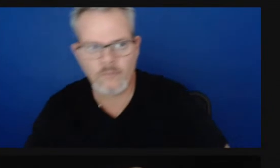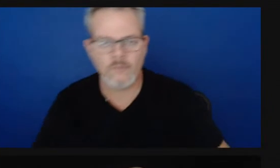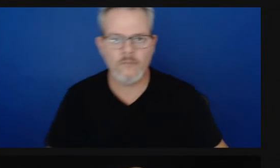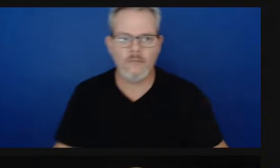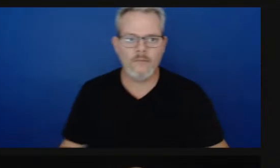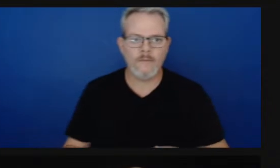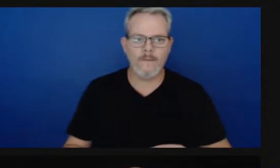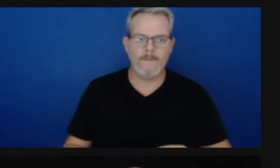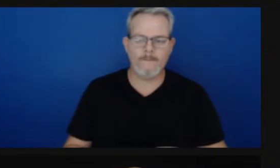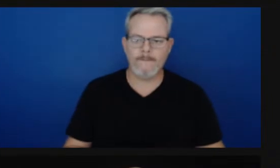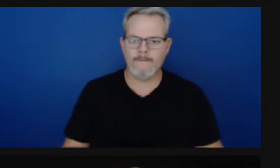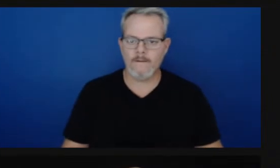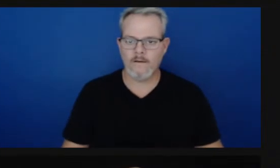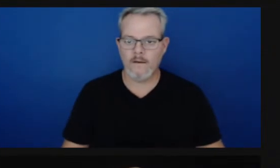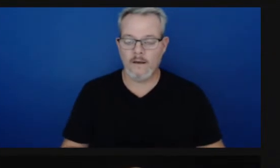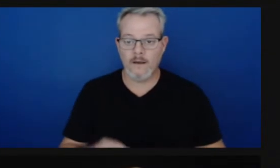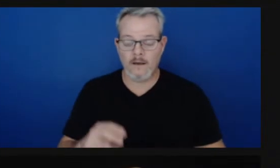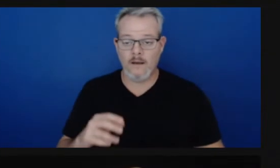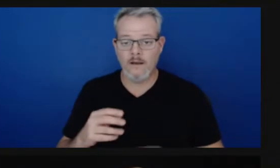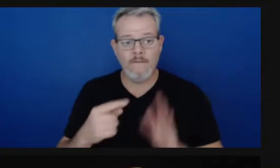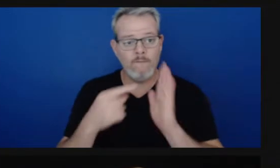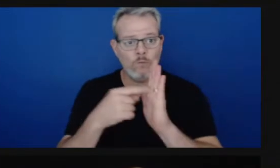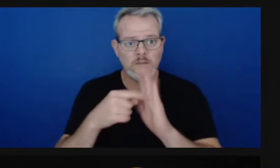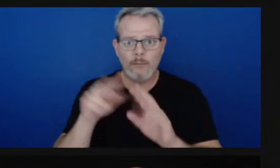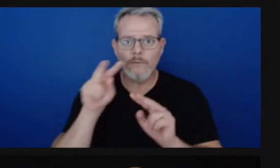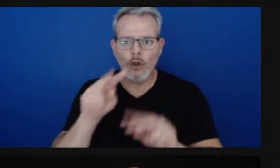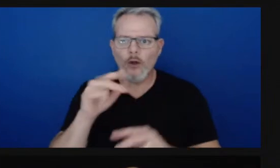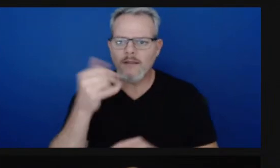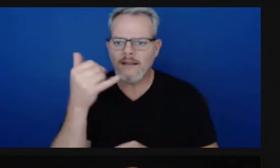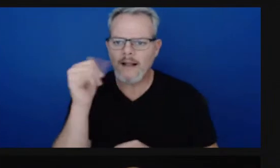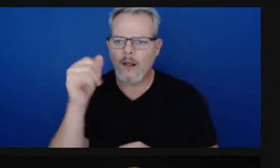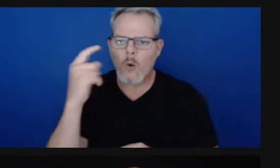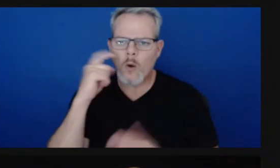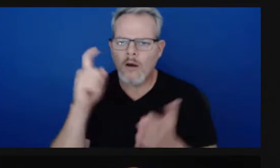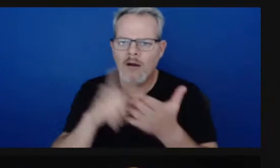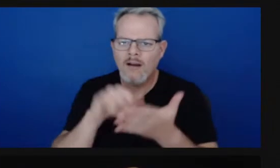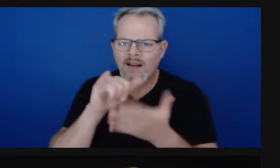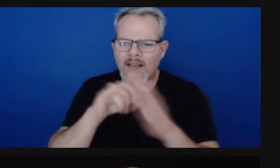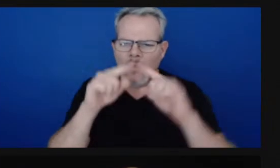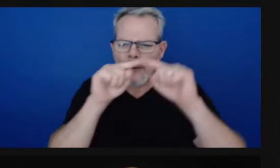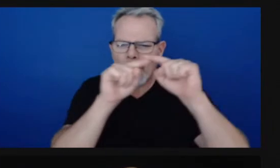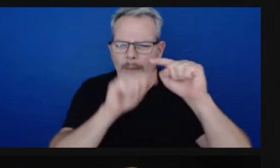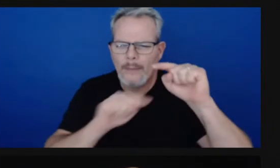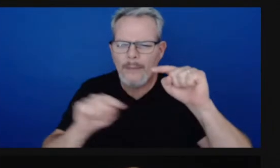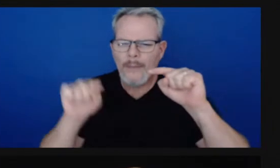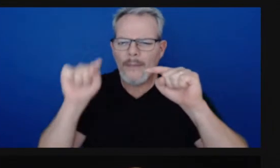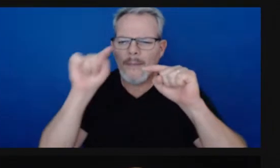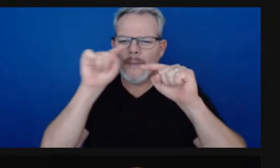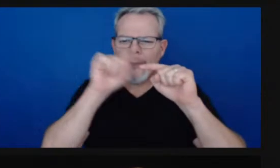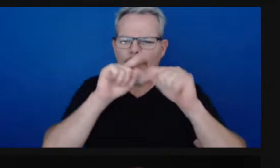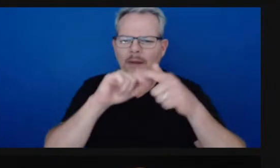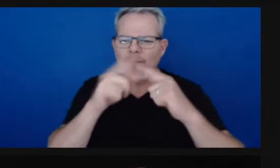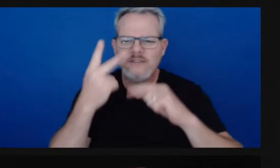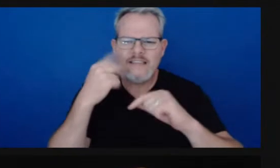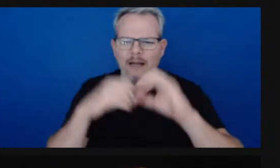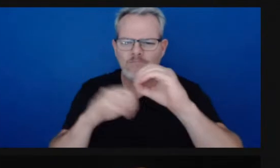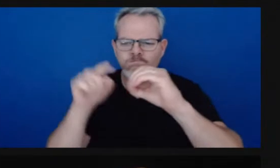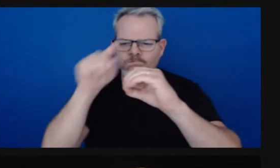easily visible. If I look at the yellows, for example, if I look at the middle, there's a yellow ring right around in there. There's another one right in